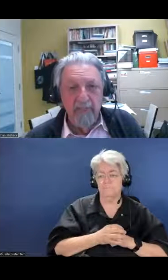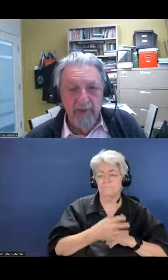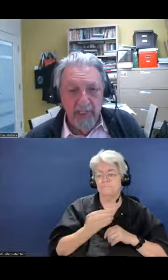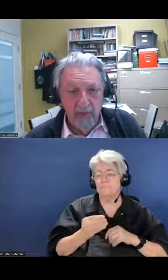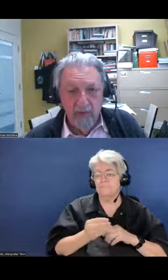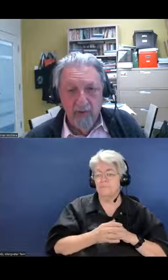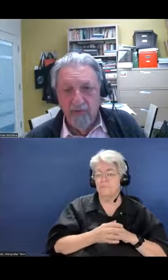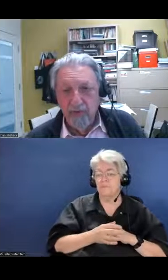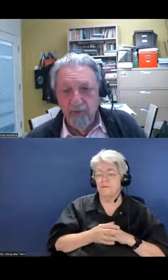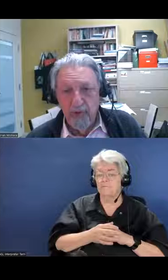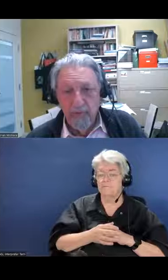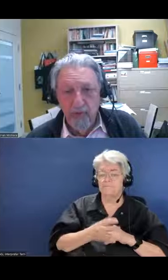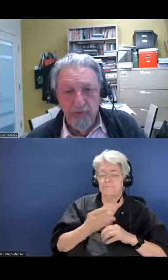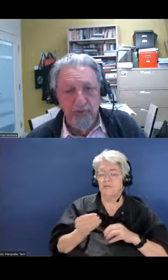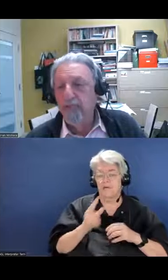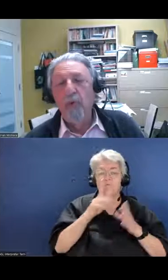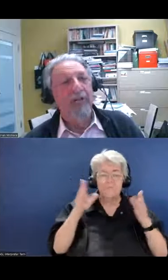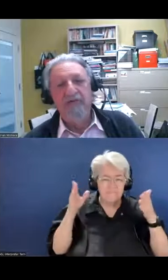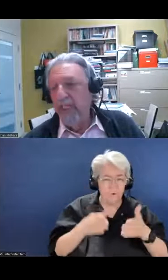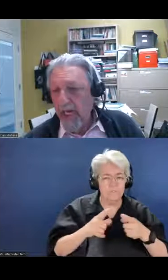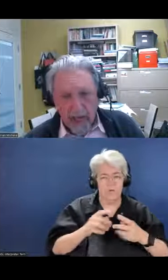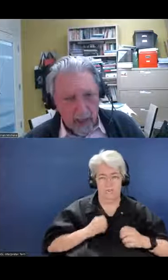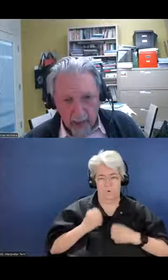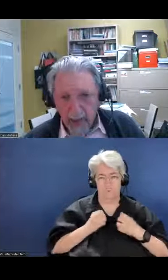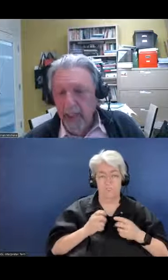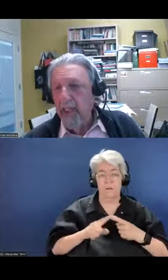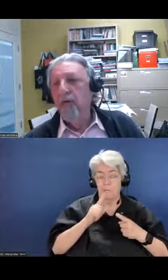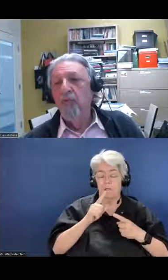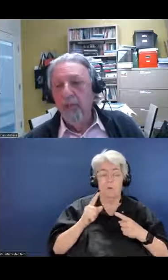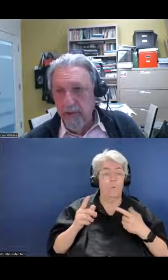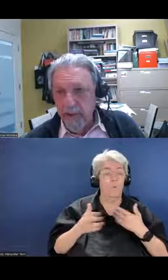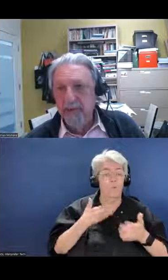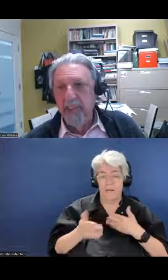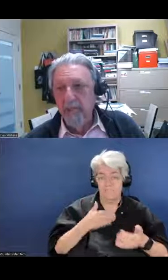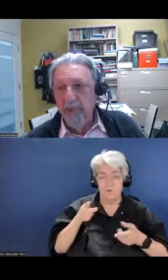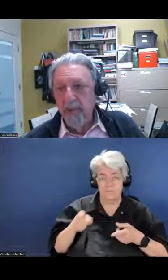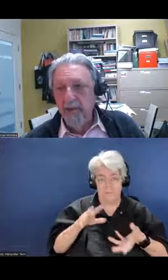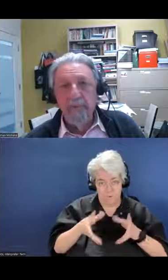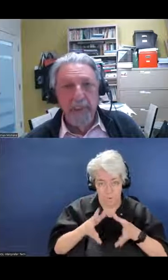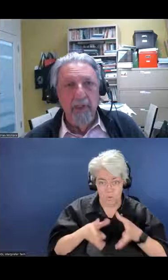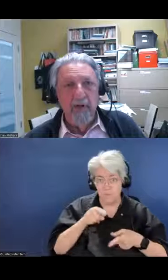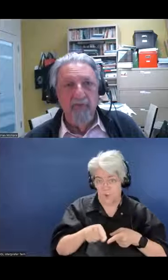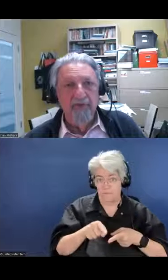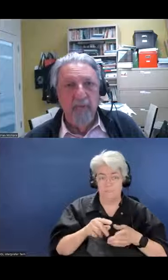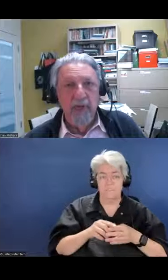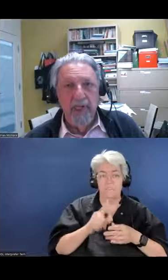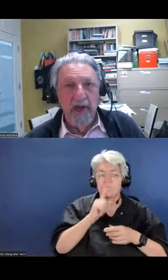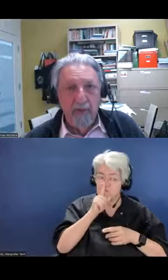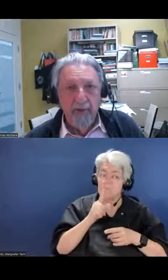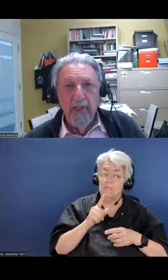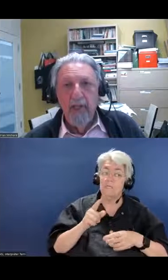rarely empathetic or focus on emotions. But whenever they are, it really seemed to be of